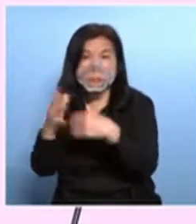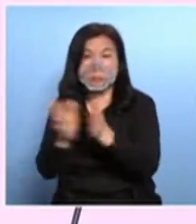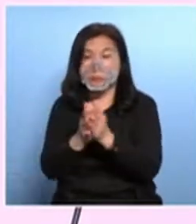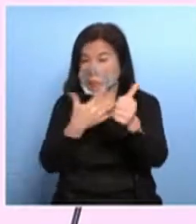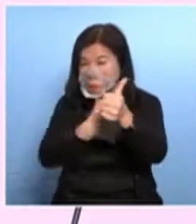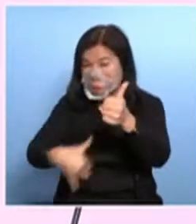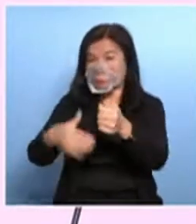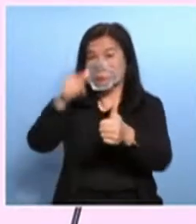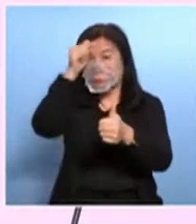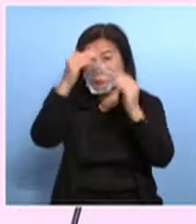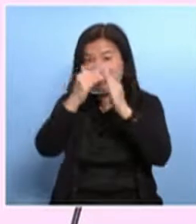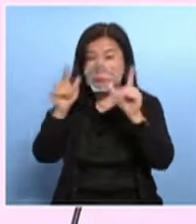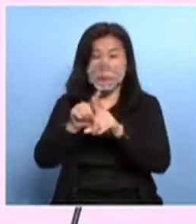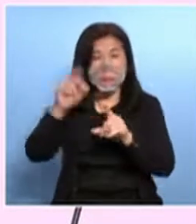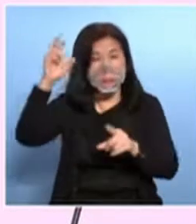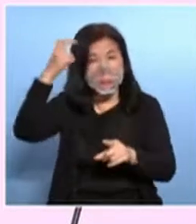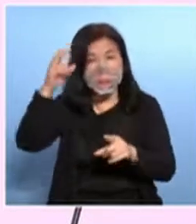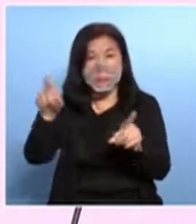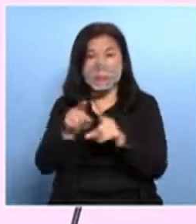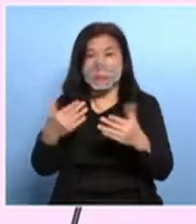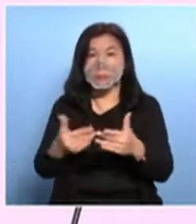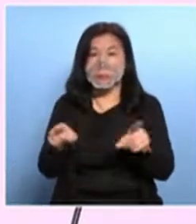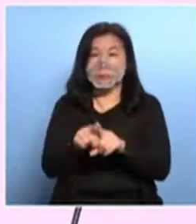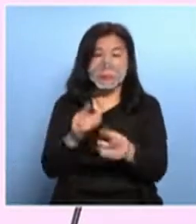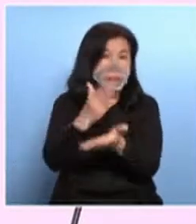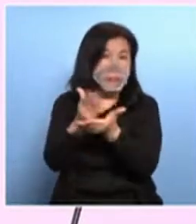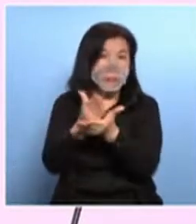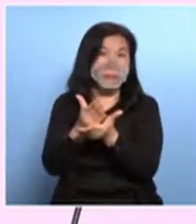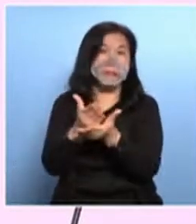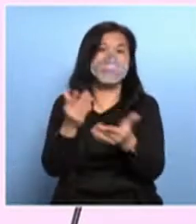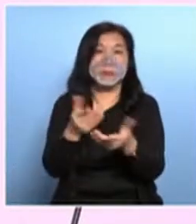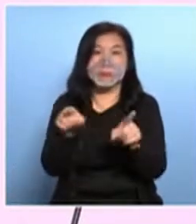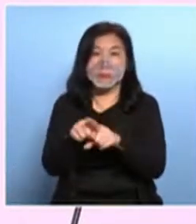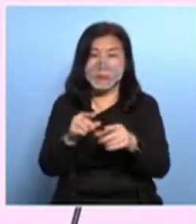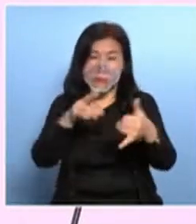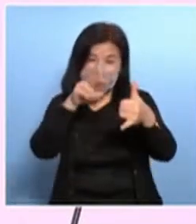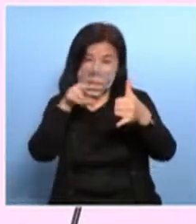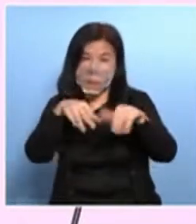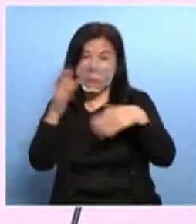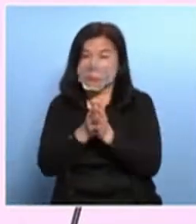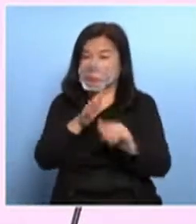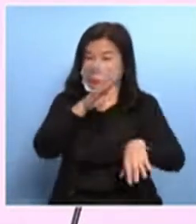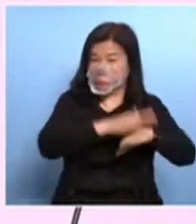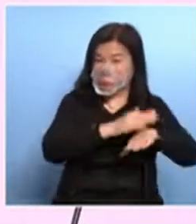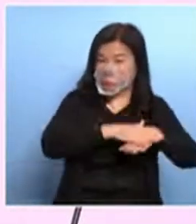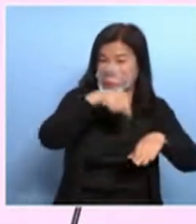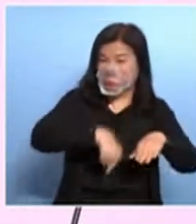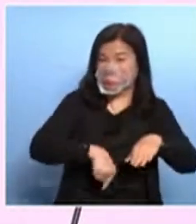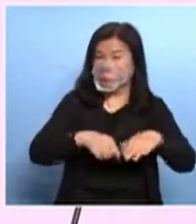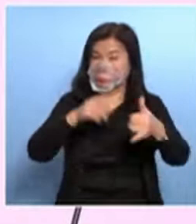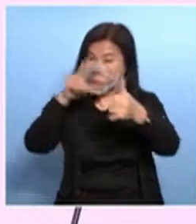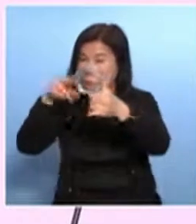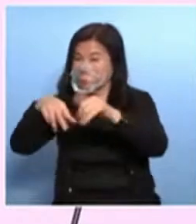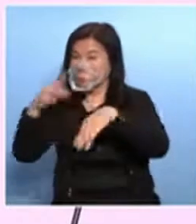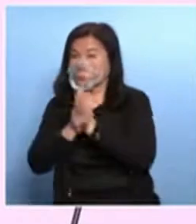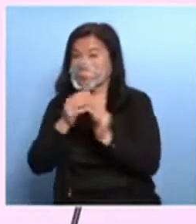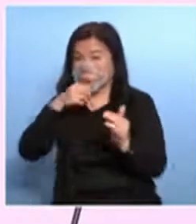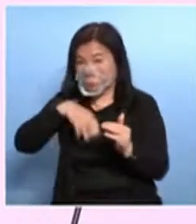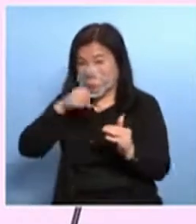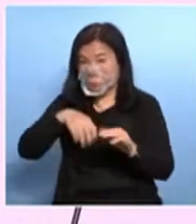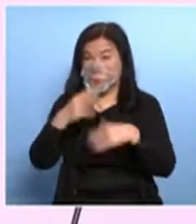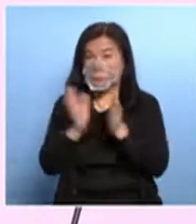for conducting research and clinical trials, as well as the valuable clinical data they have accumulated for R&D purposes.